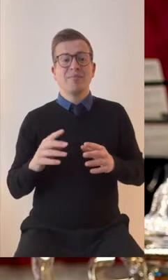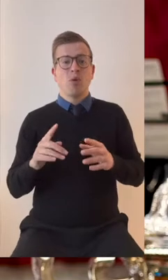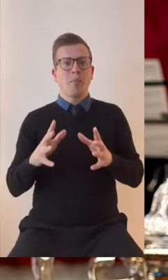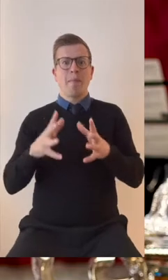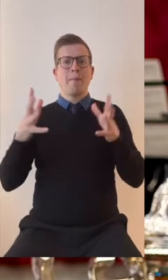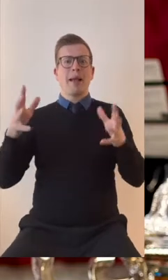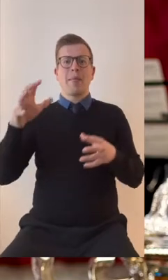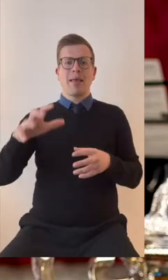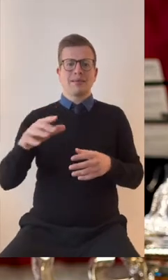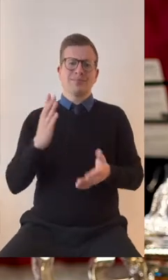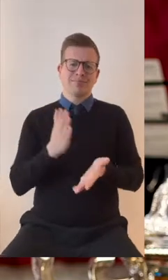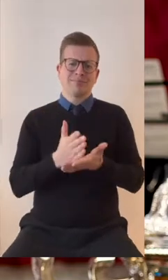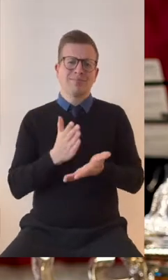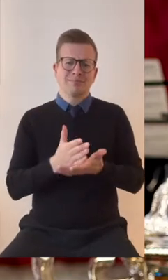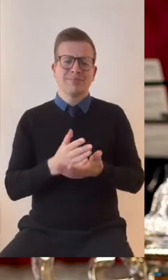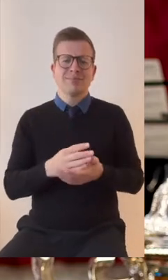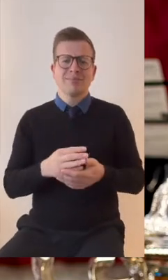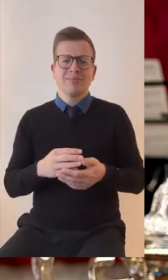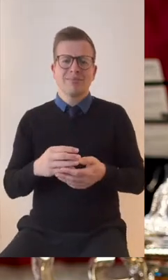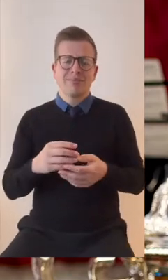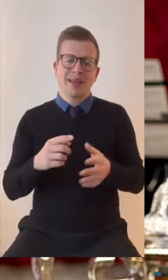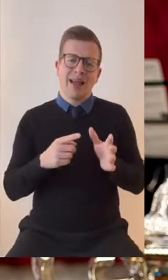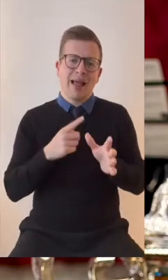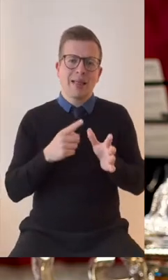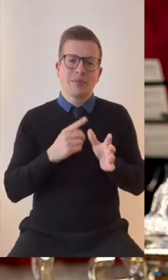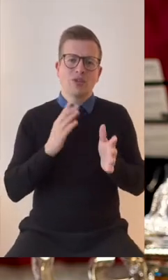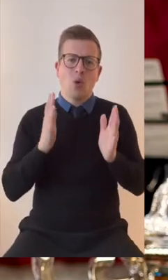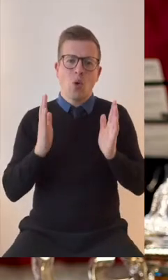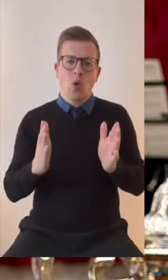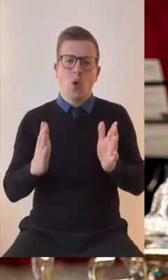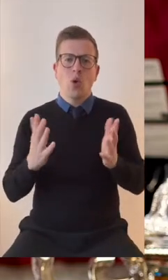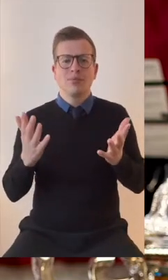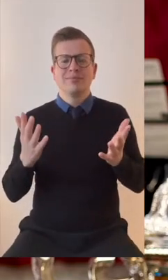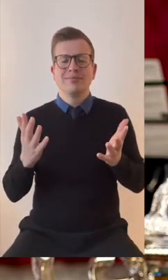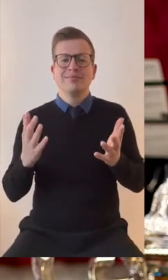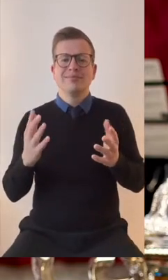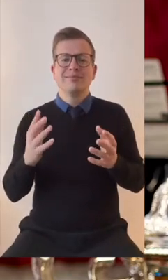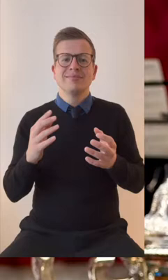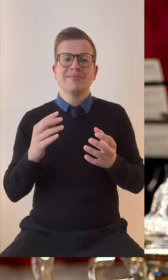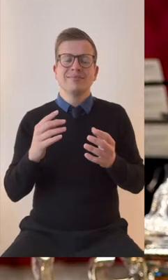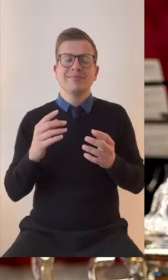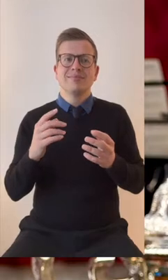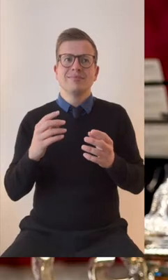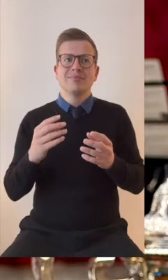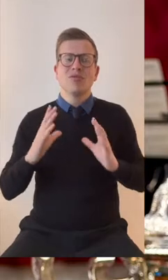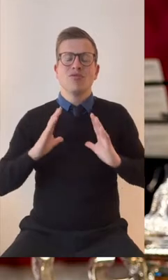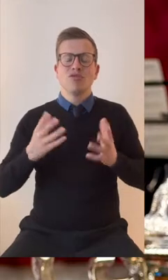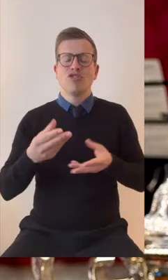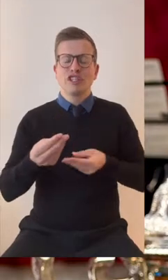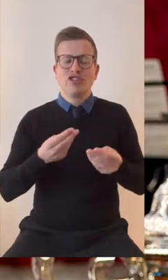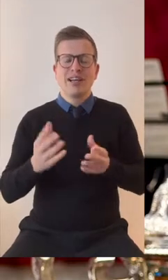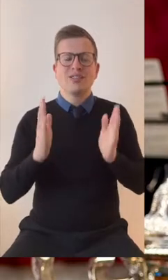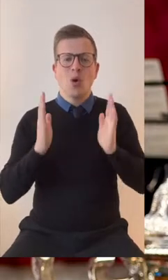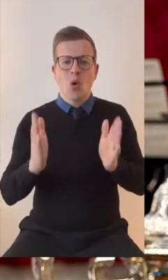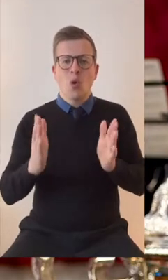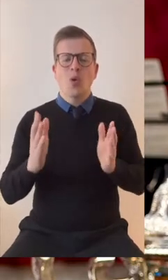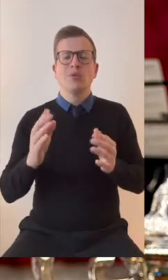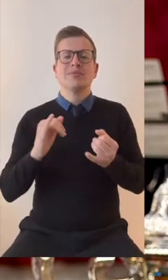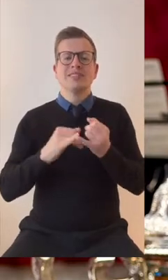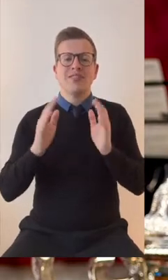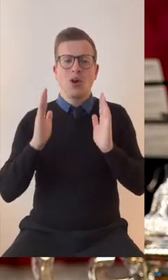big places, yeah, probably the Albert Hall and Free Trade Hall, Symphony Hall, and the Europeans we did